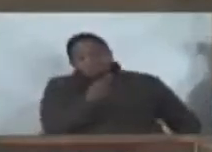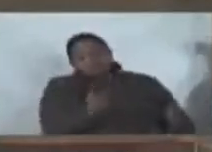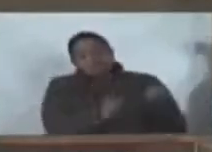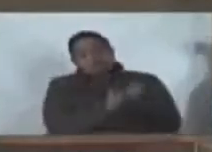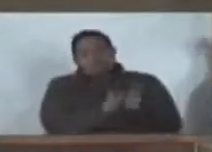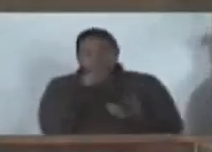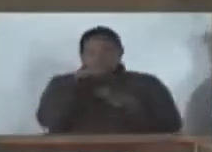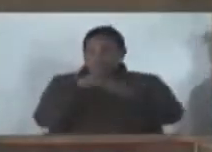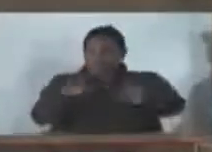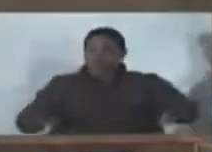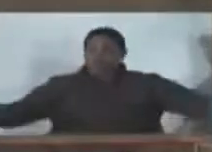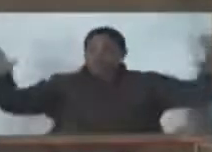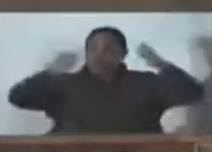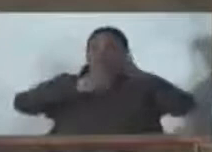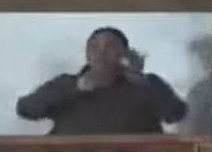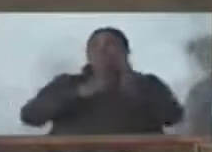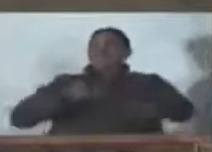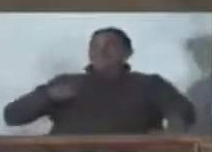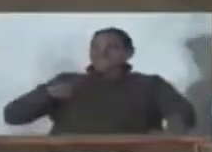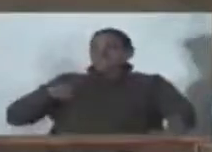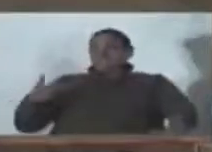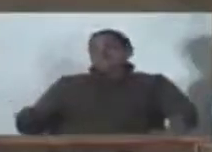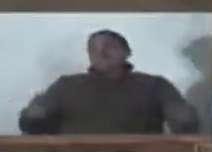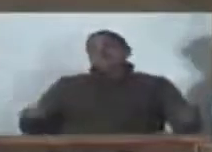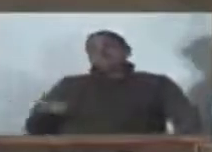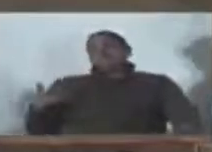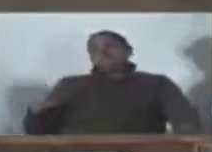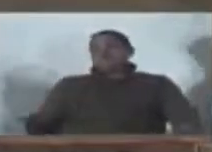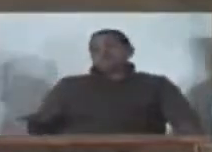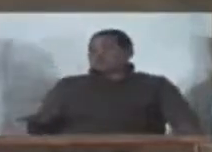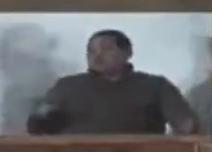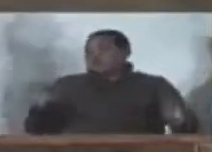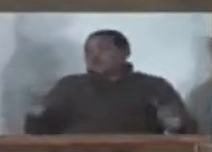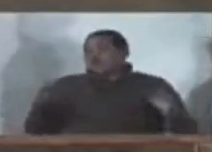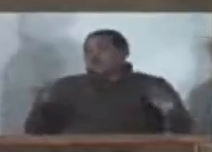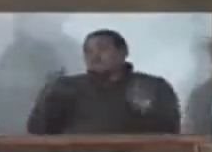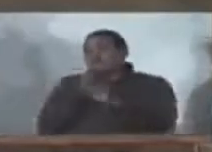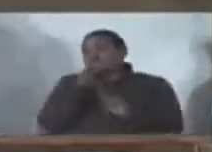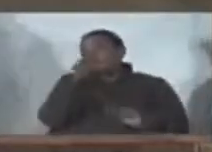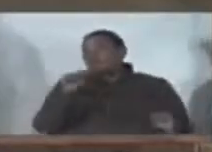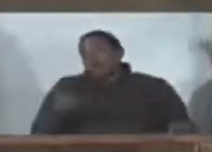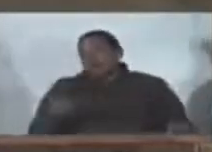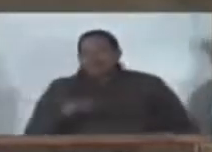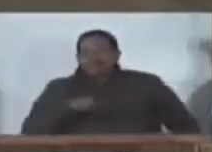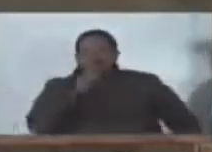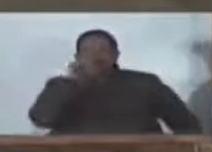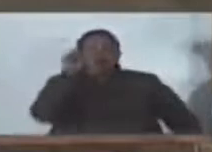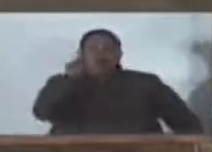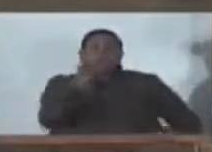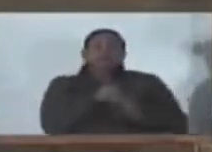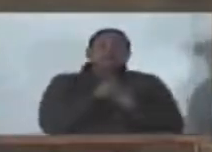no one is immune to this scourge. But, Mr. Speaker, I'm compelled to call for a